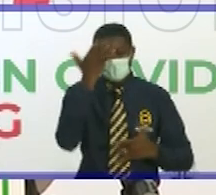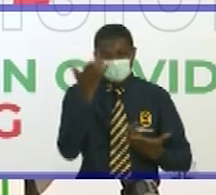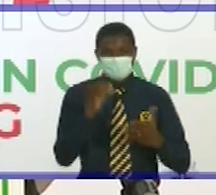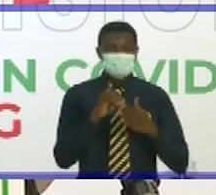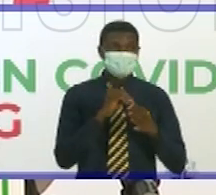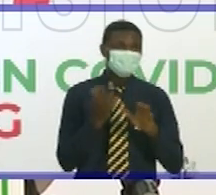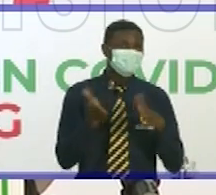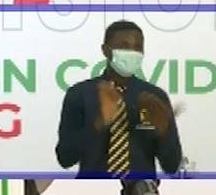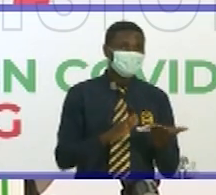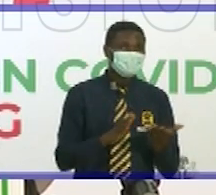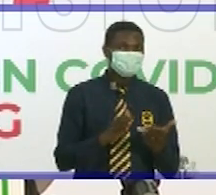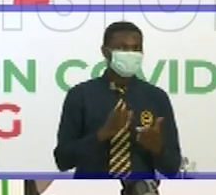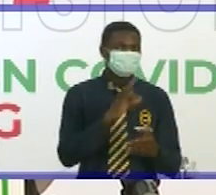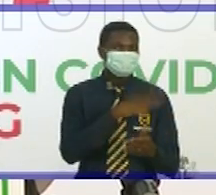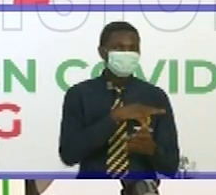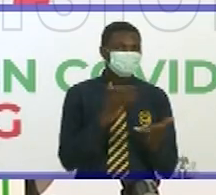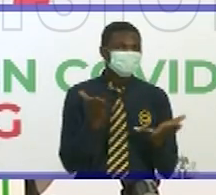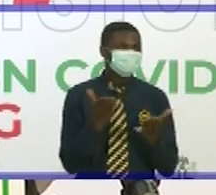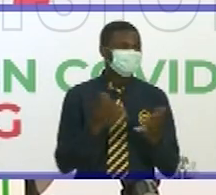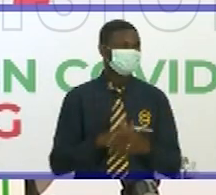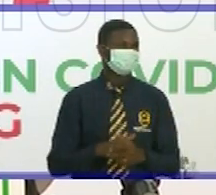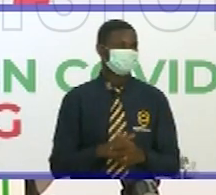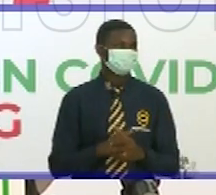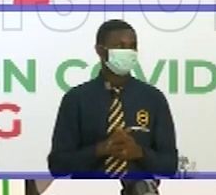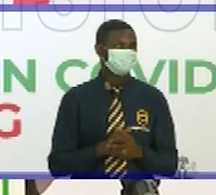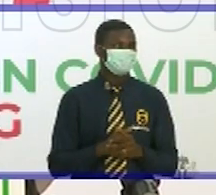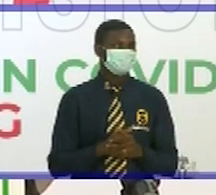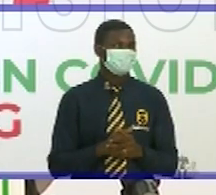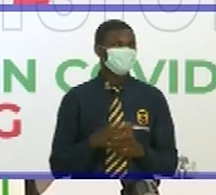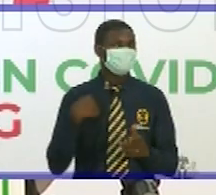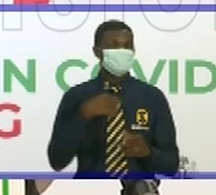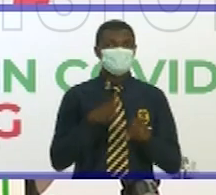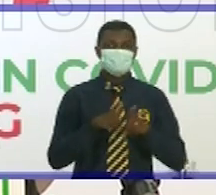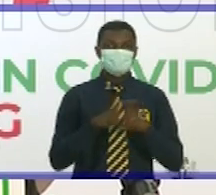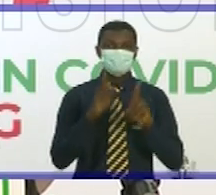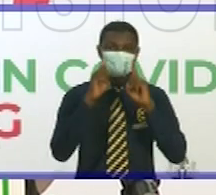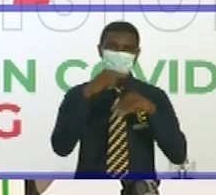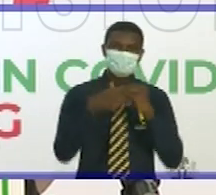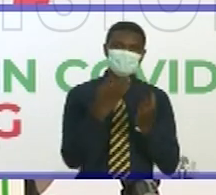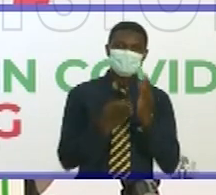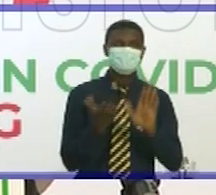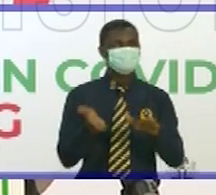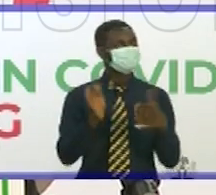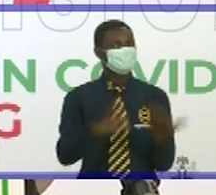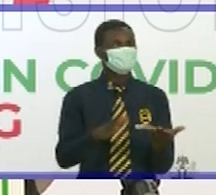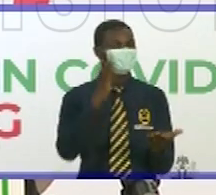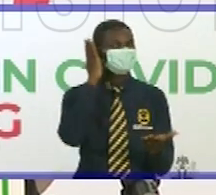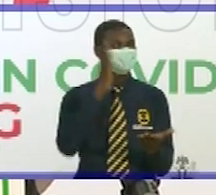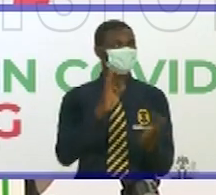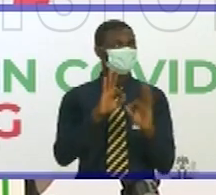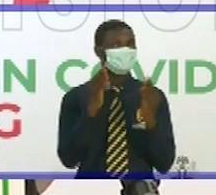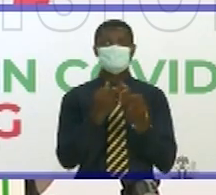ton ma leto si kama ni ko debi pe won padanu emi won iye